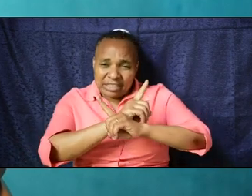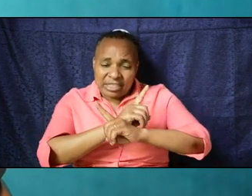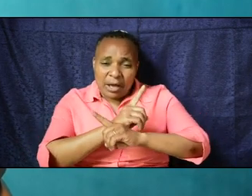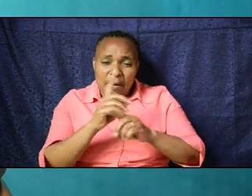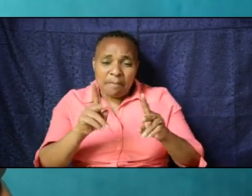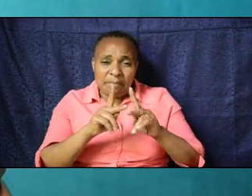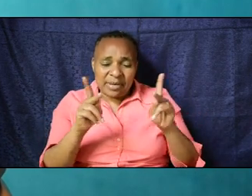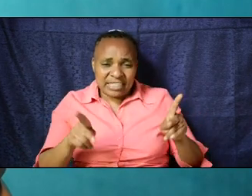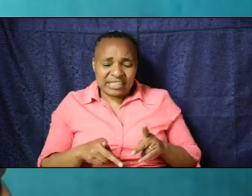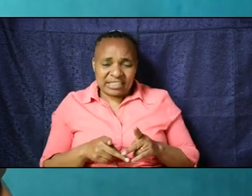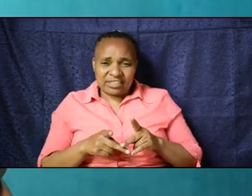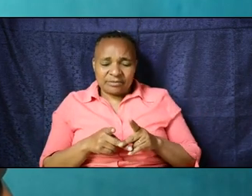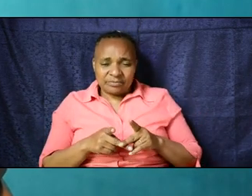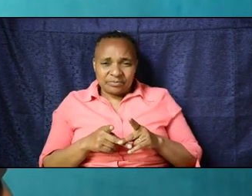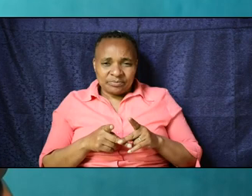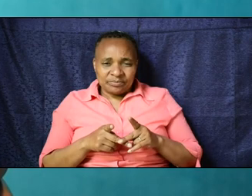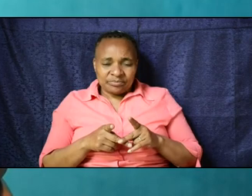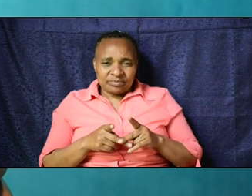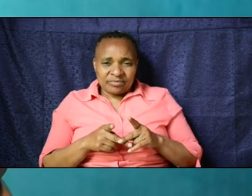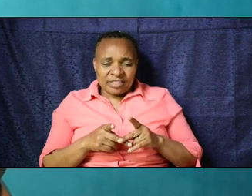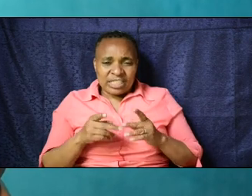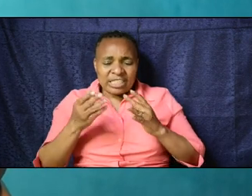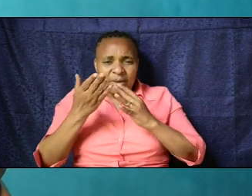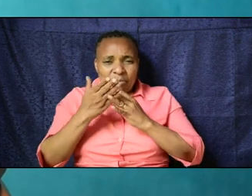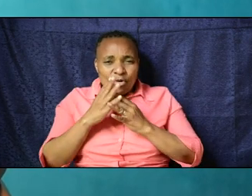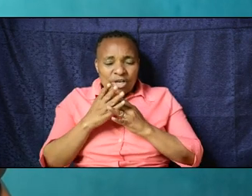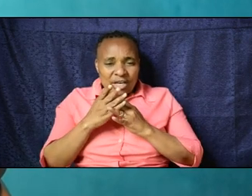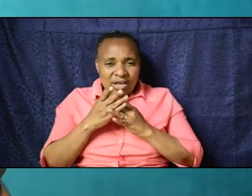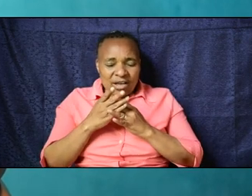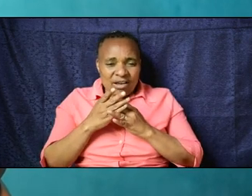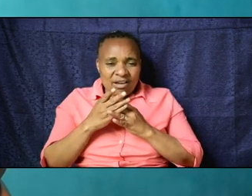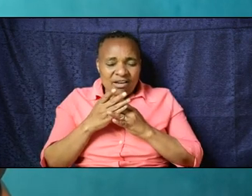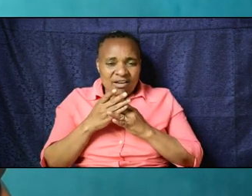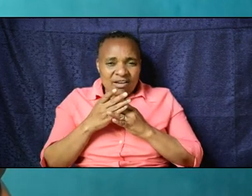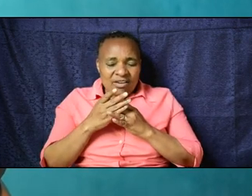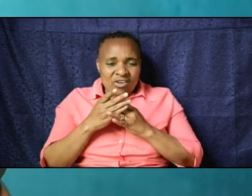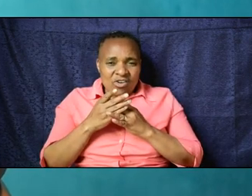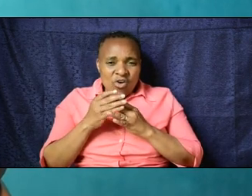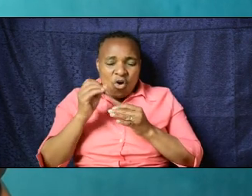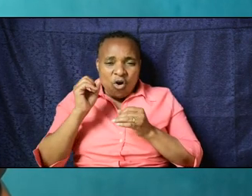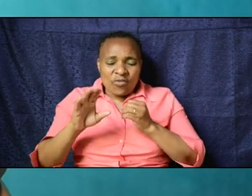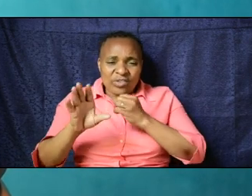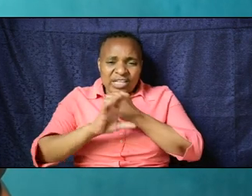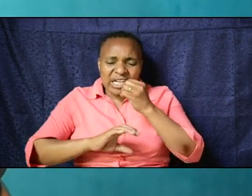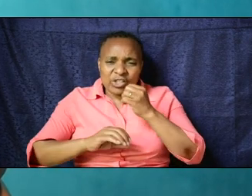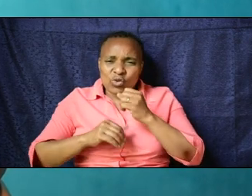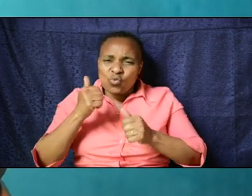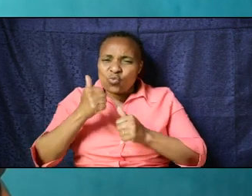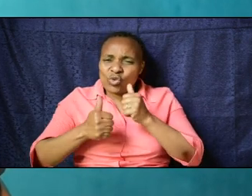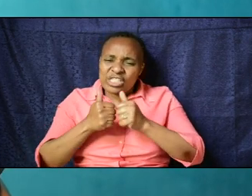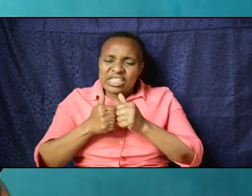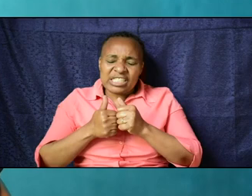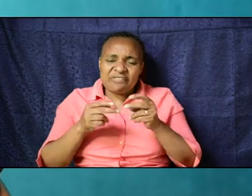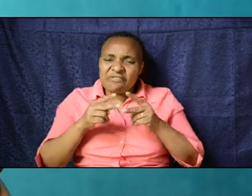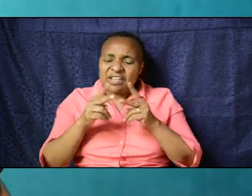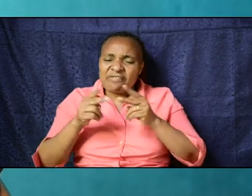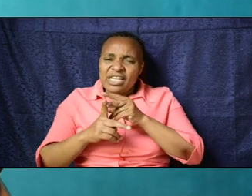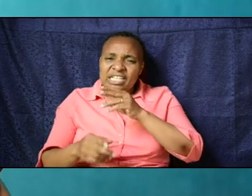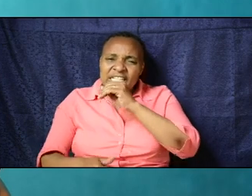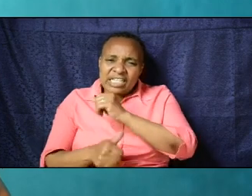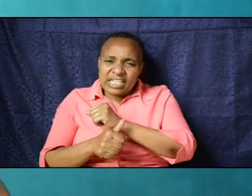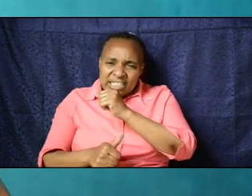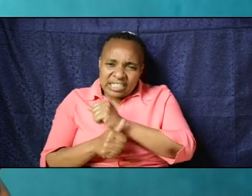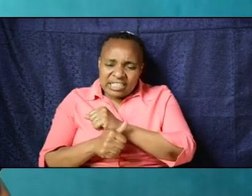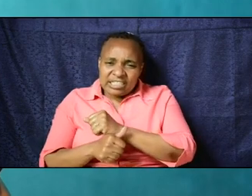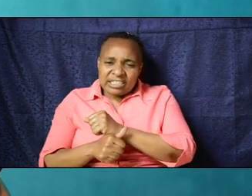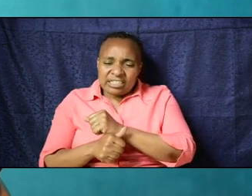him living in the border of the country with it, very secure, which is very